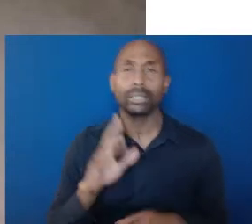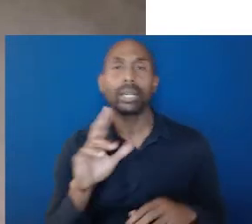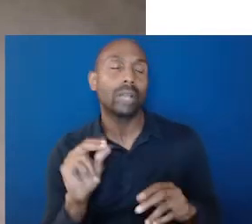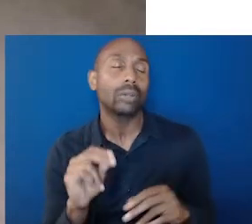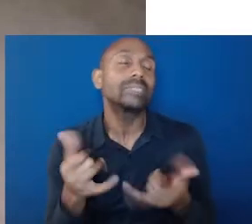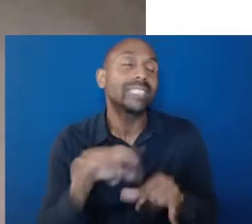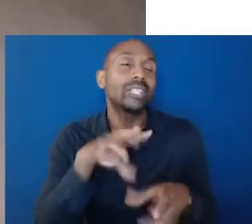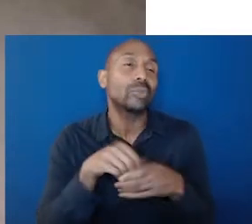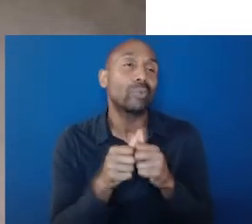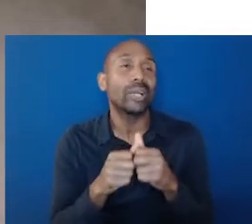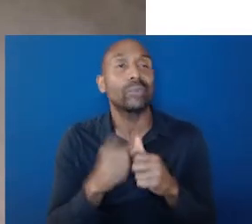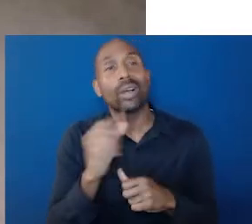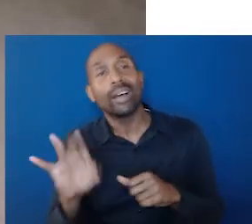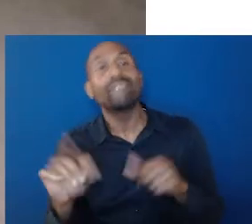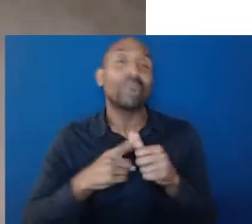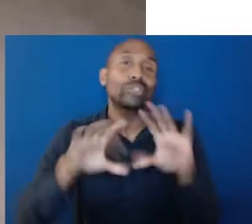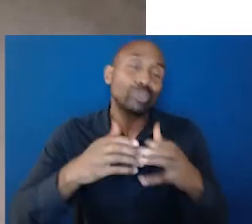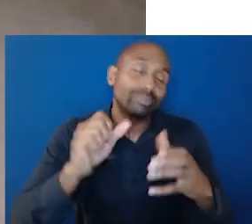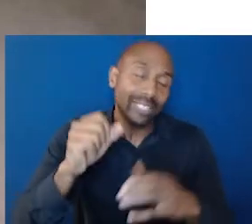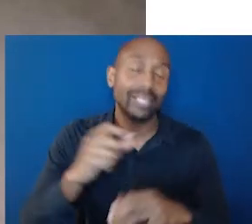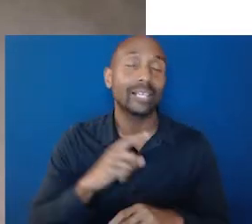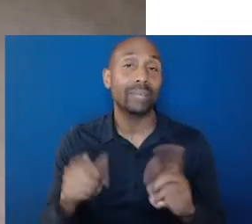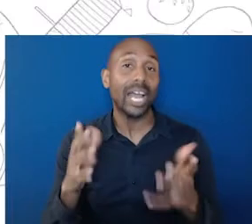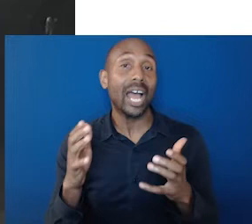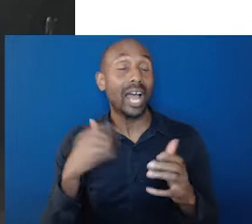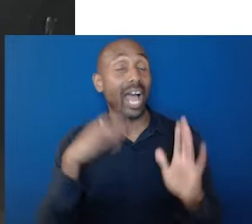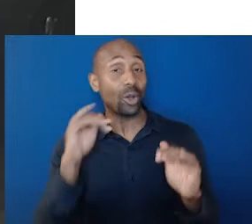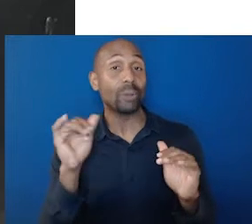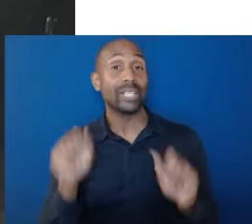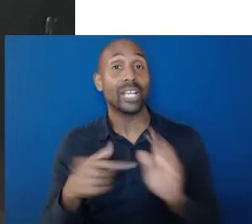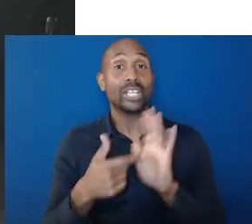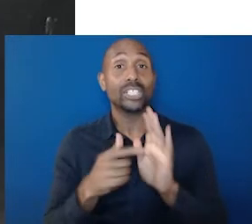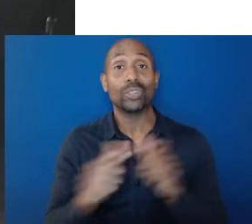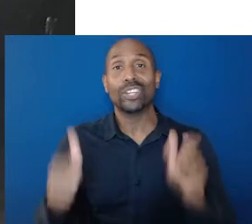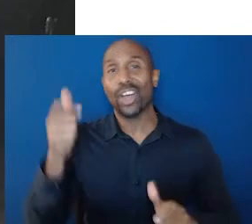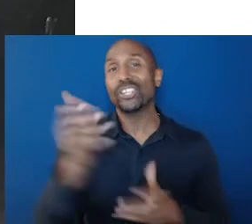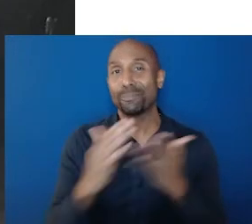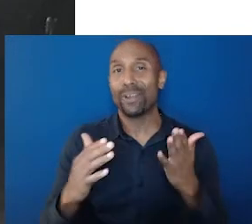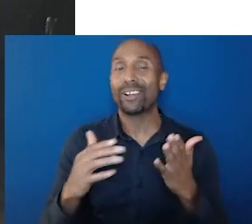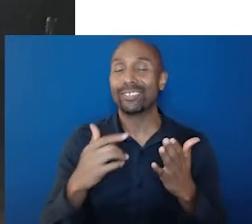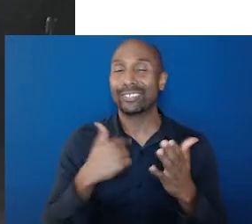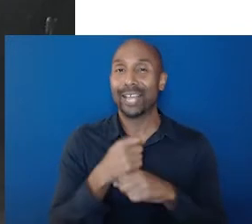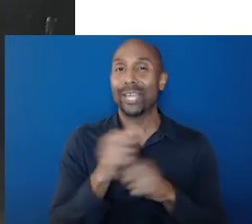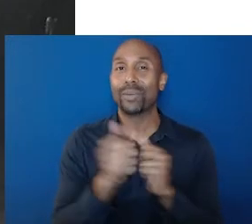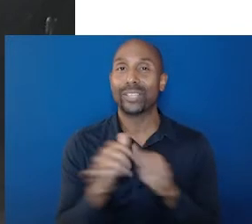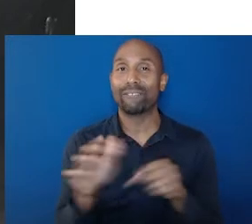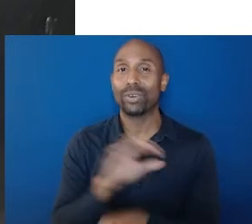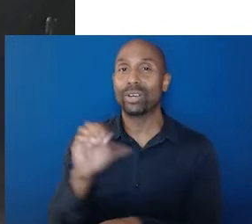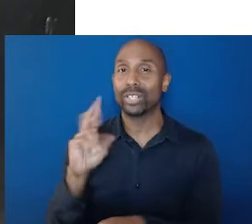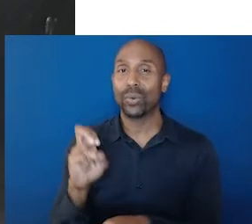this is part of, which I hope we will show, a larger piece I made with the whole core. Yeah, which is like a